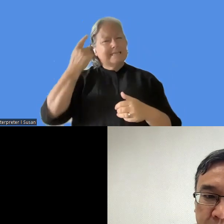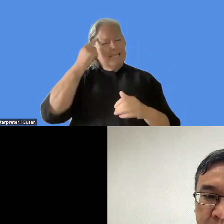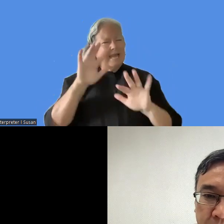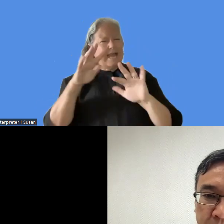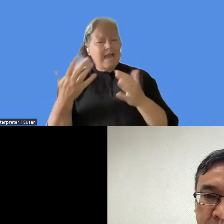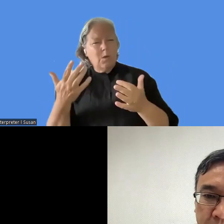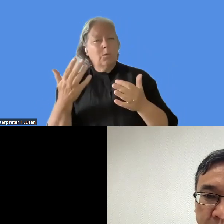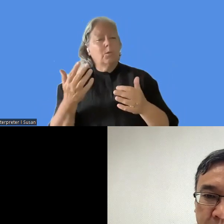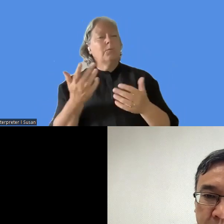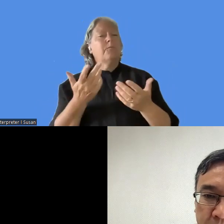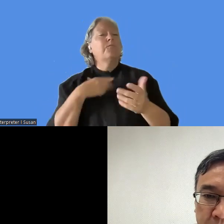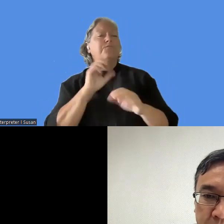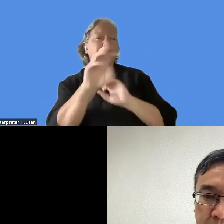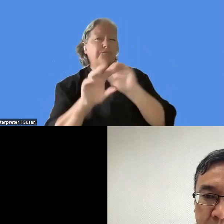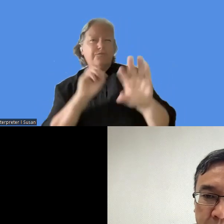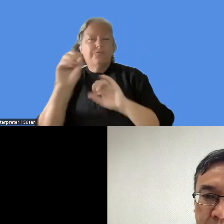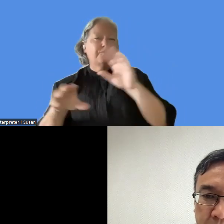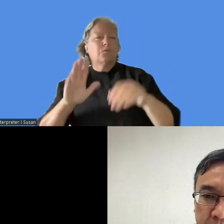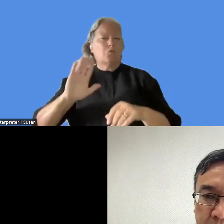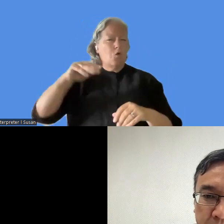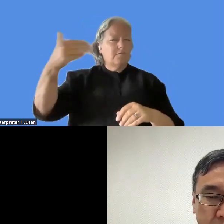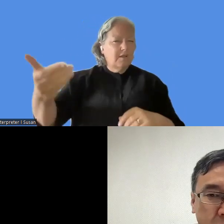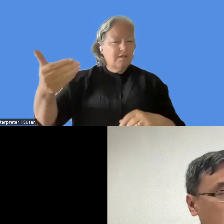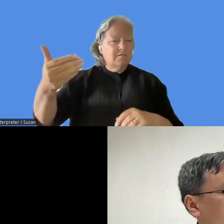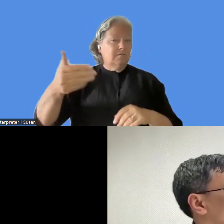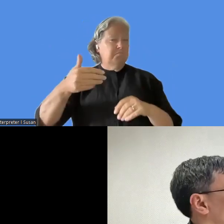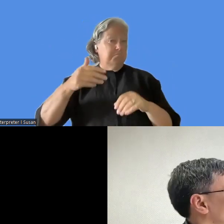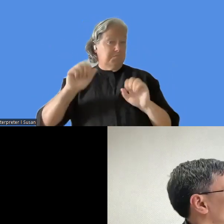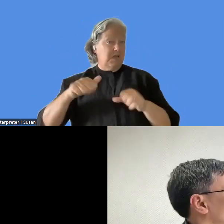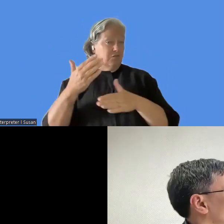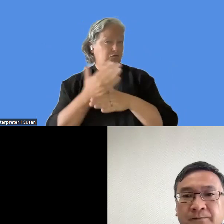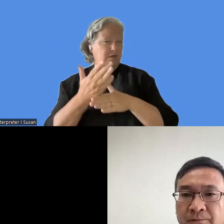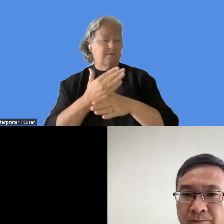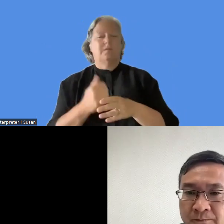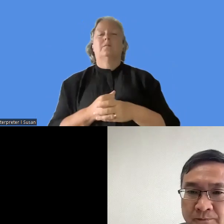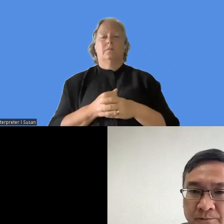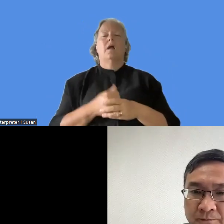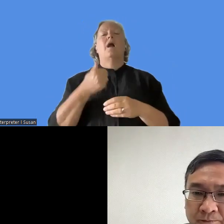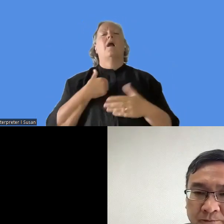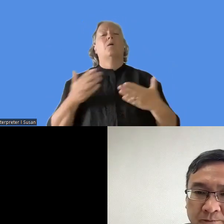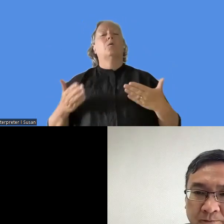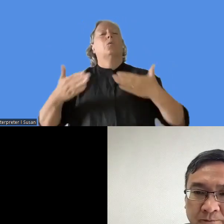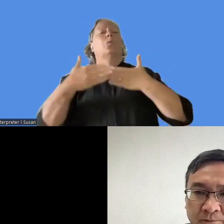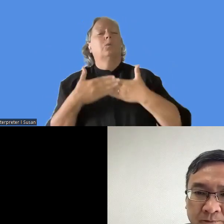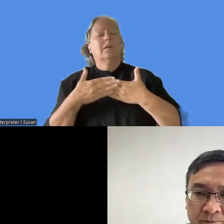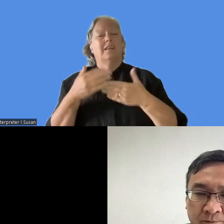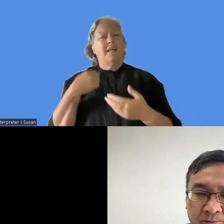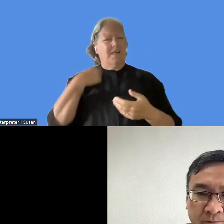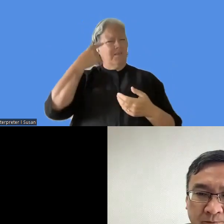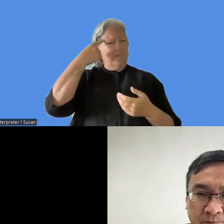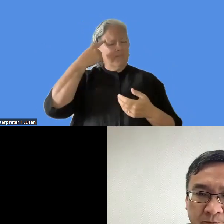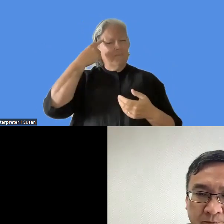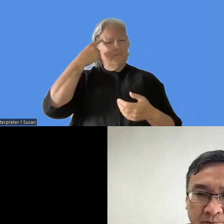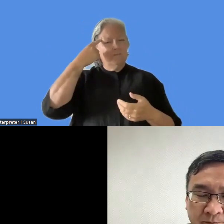knowledge that our distinguished speakers can share. In closing, I think we have heard in